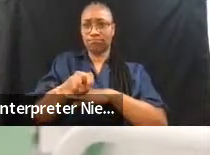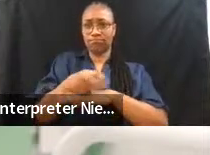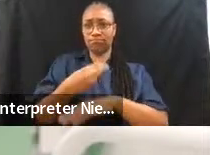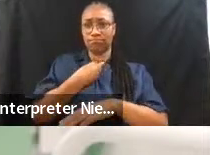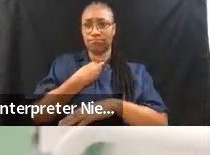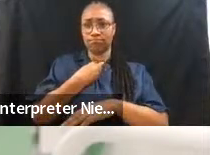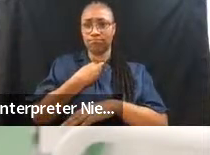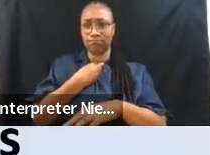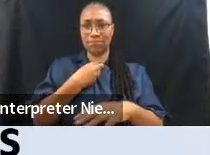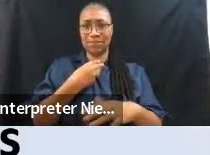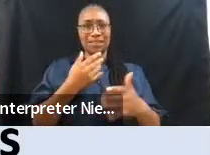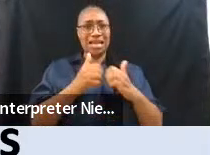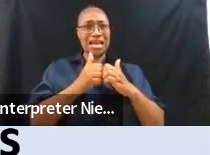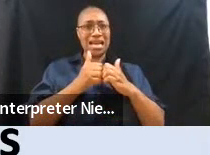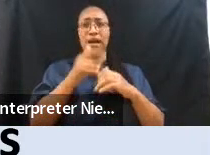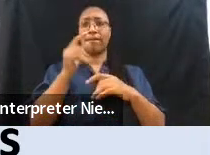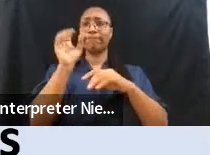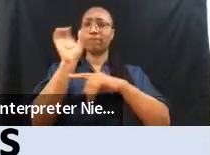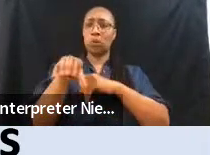Next slide.